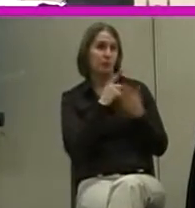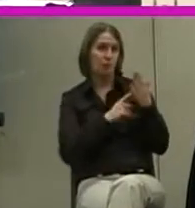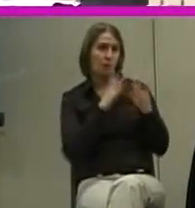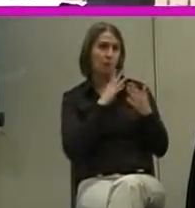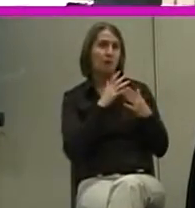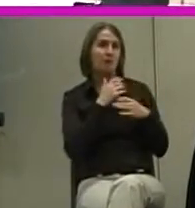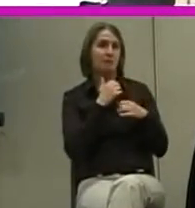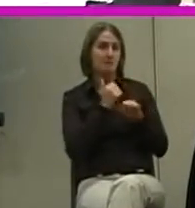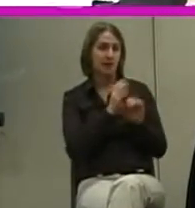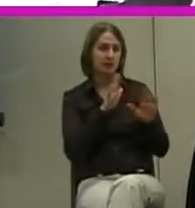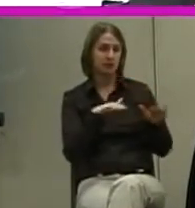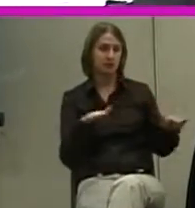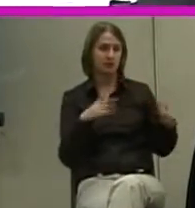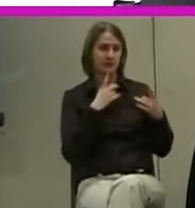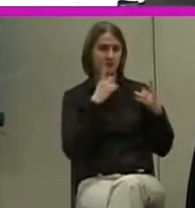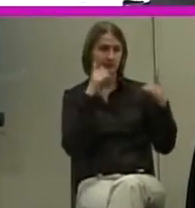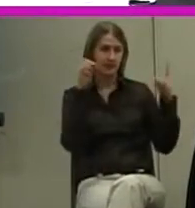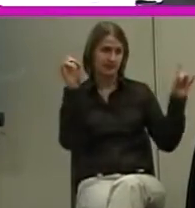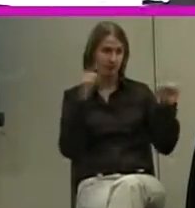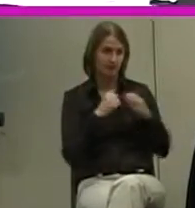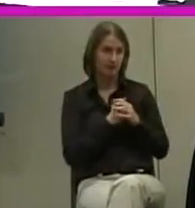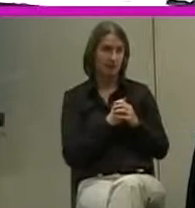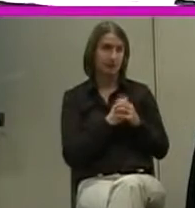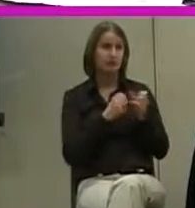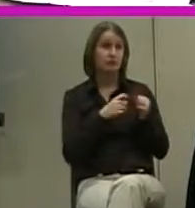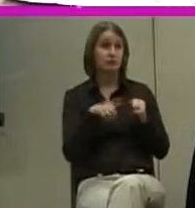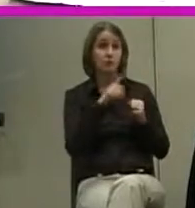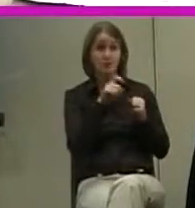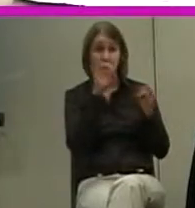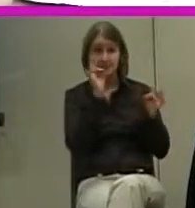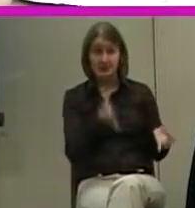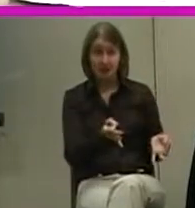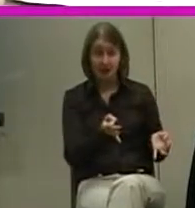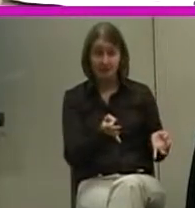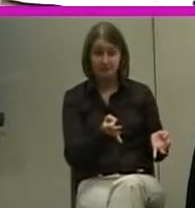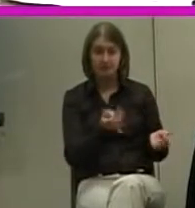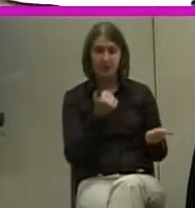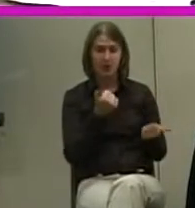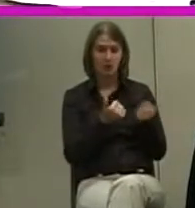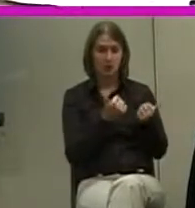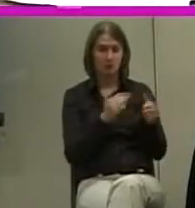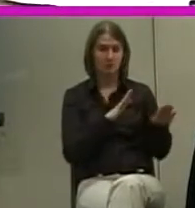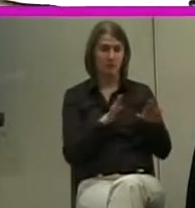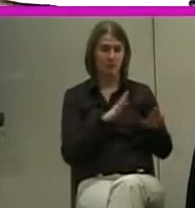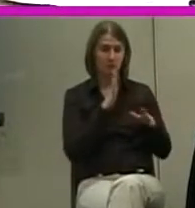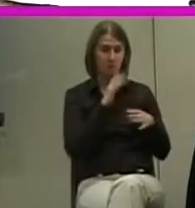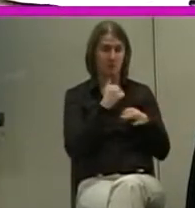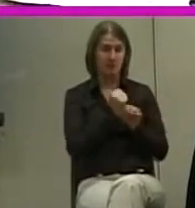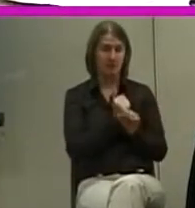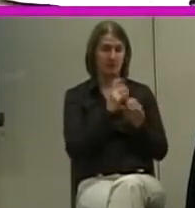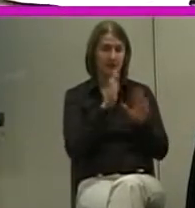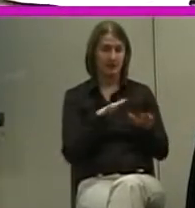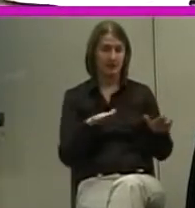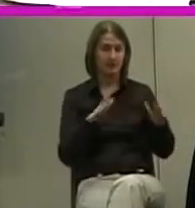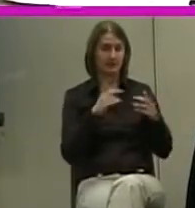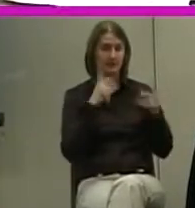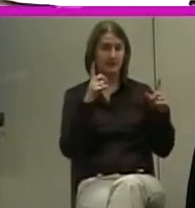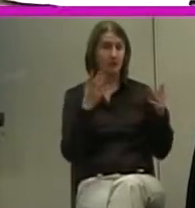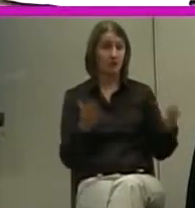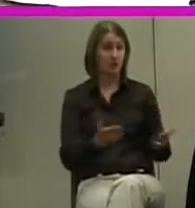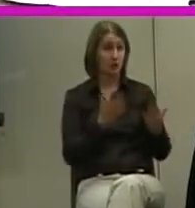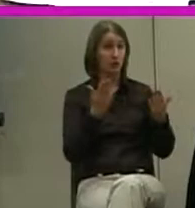kids successful. So you have to decide, what are the behaviors that would make kids successful here at school?